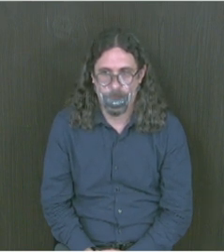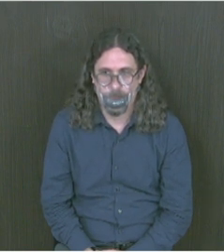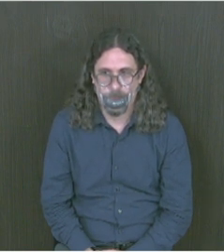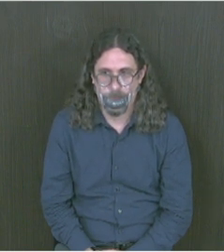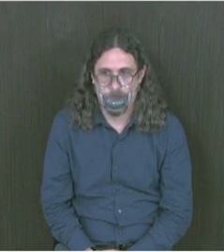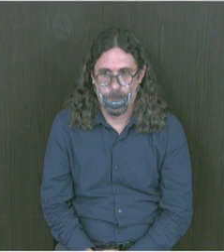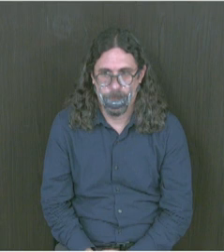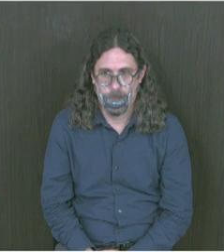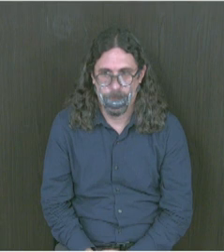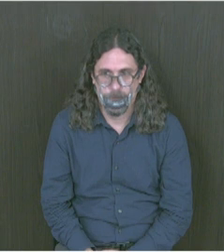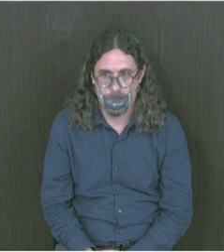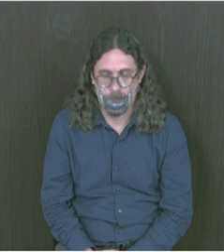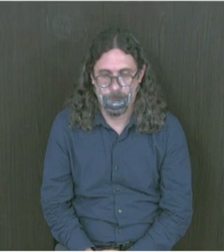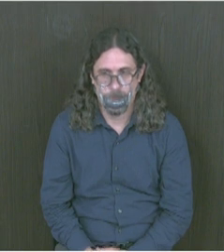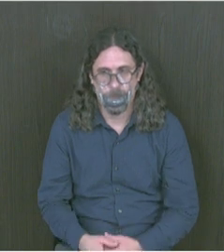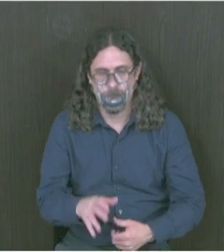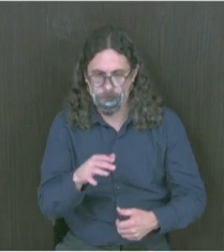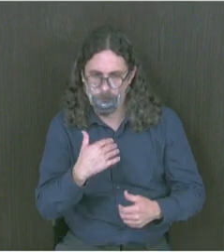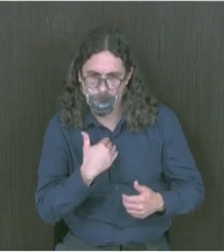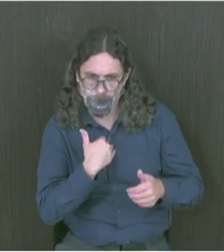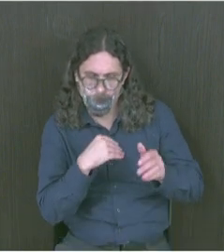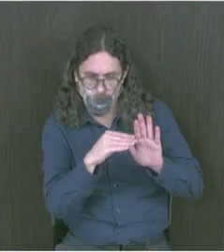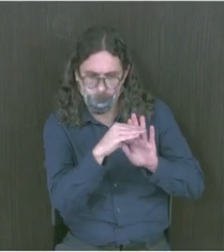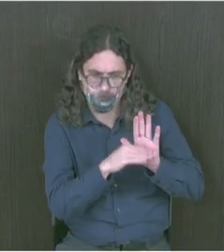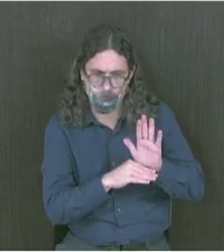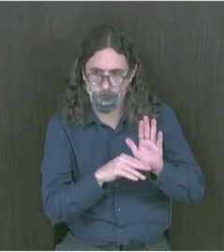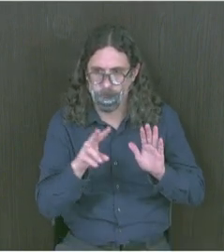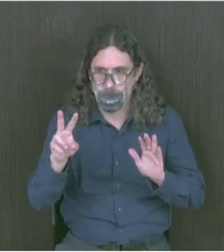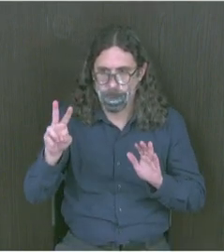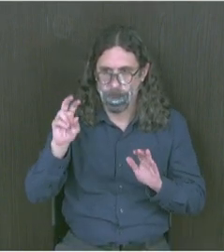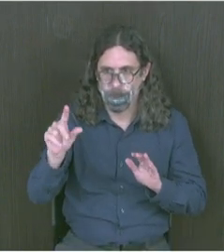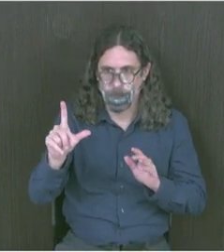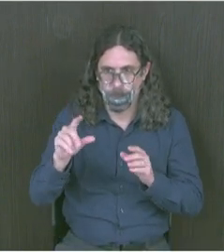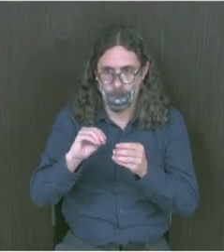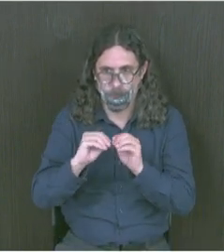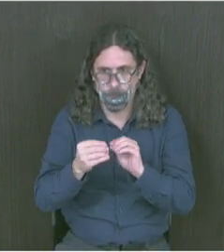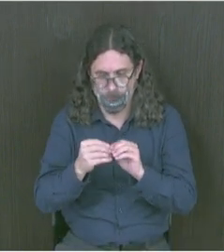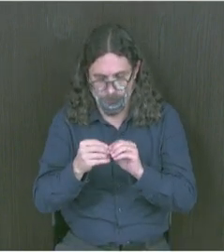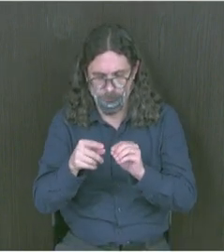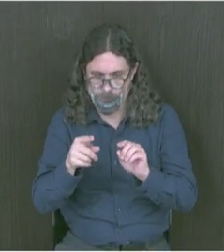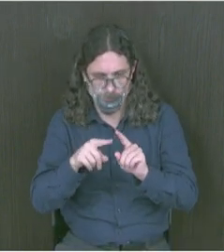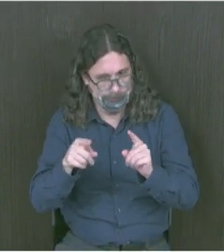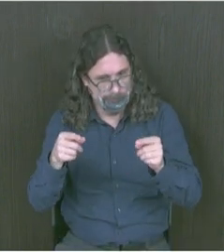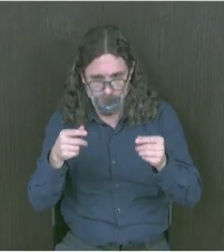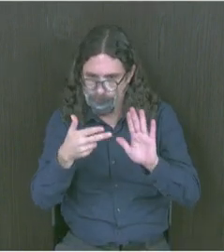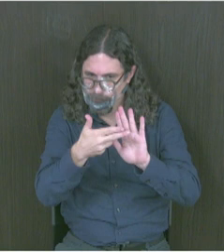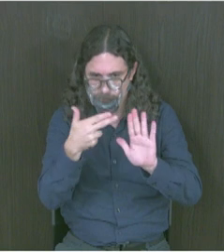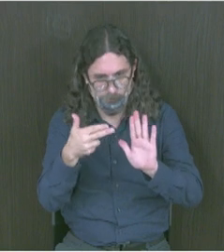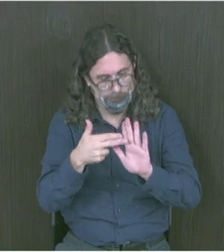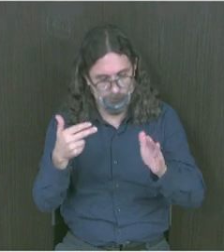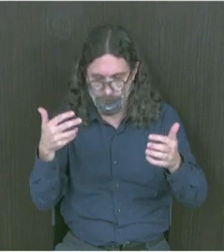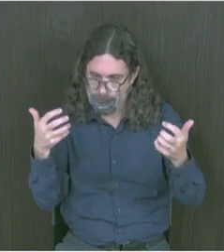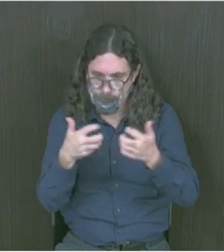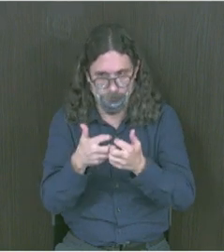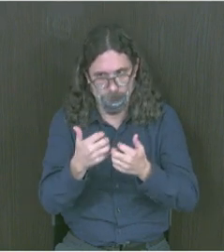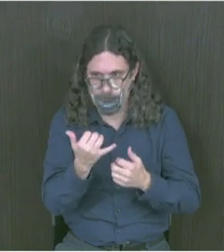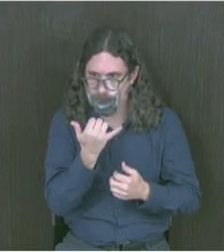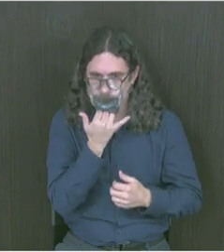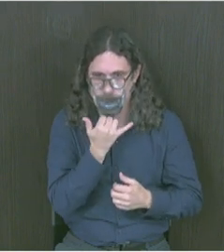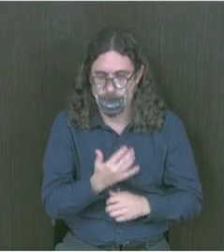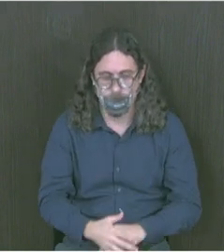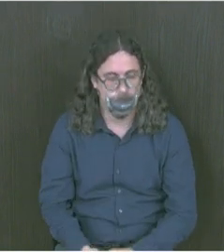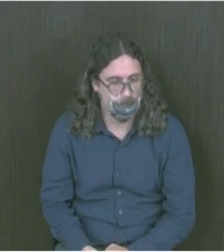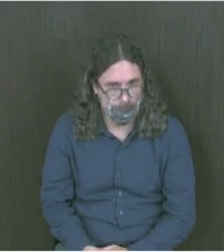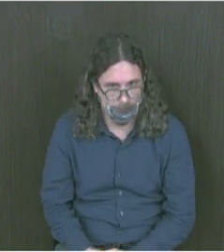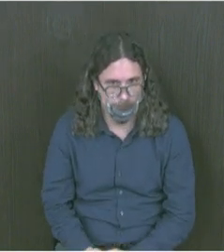Thank you. In addition to that, I'd just like to bring up the fact that you had nearly all of